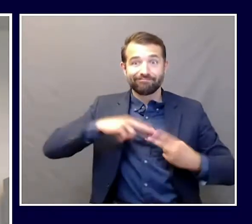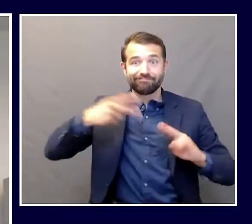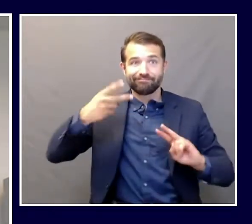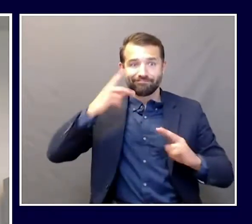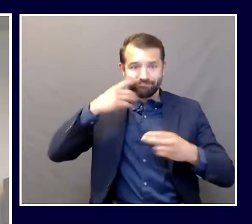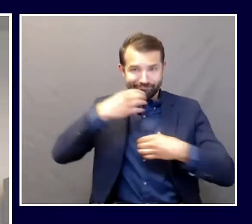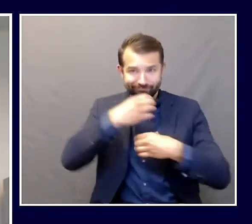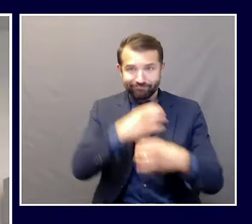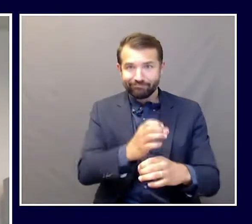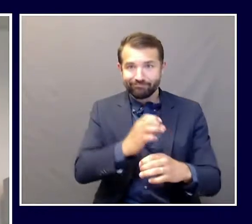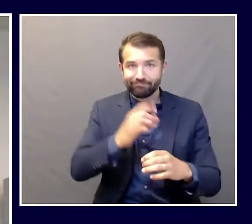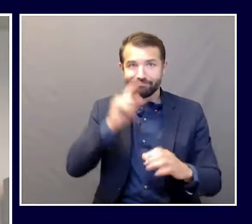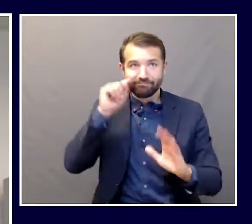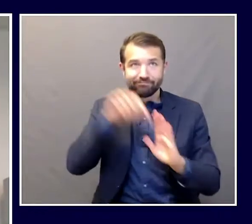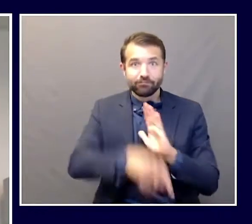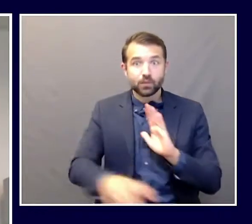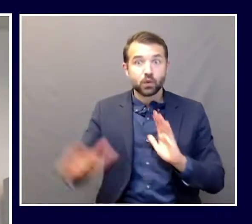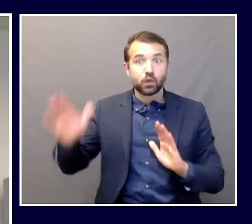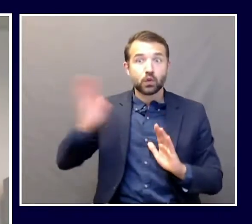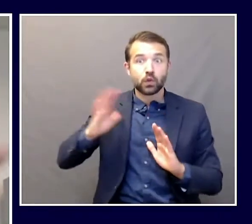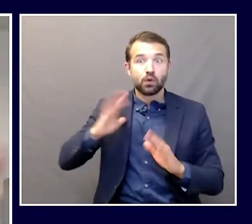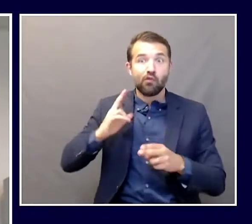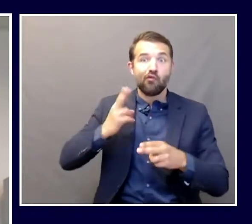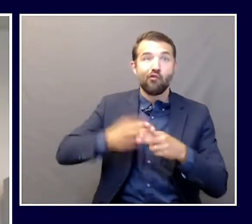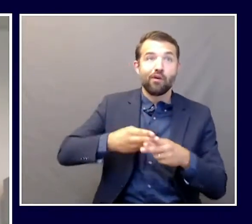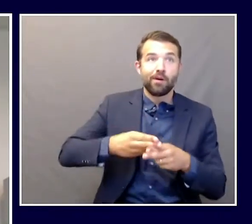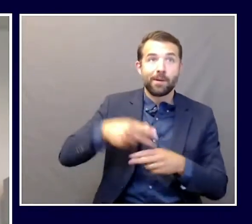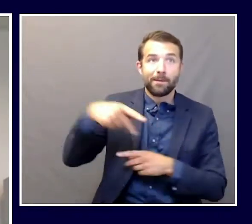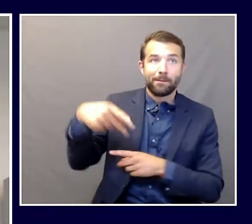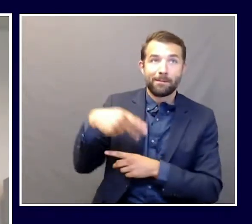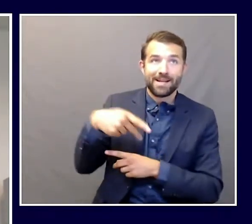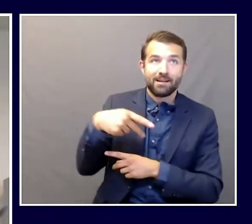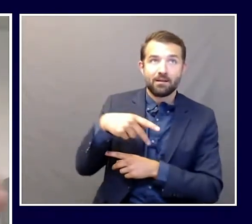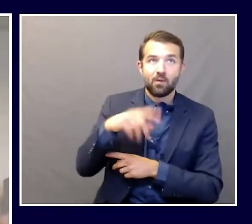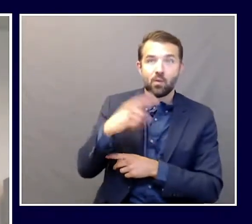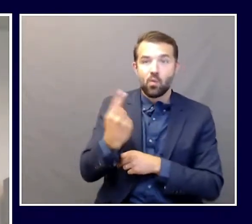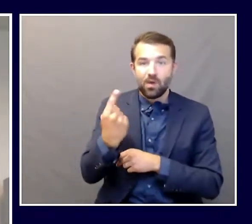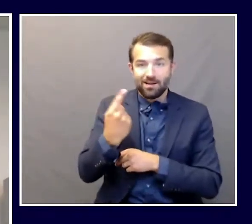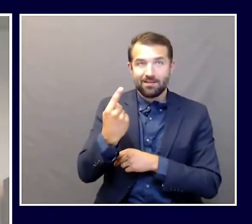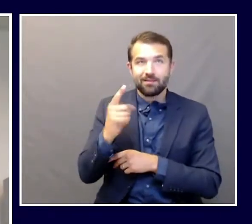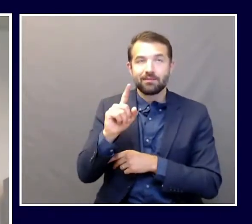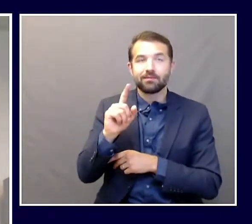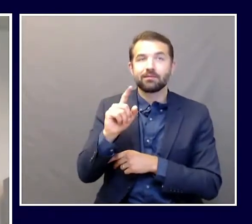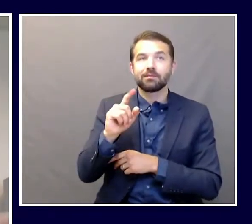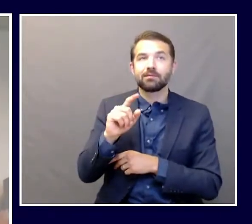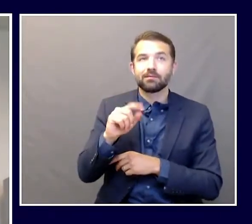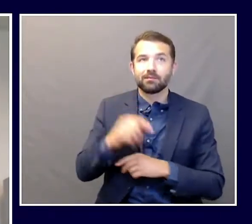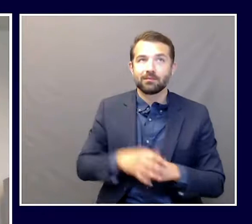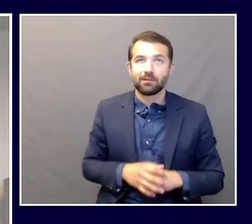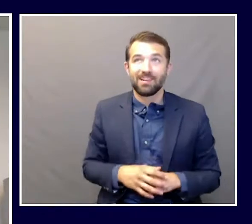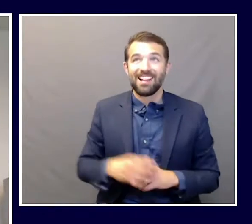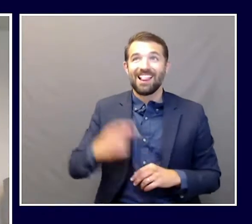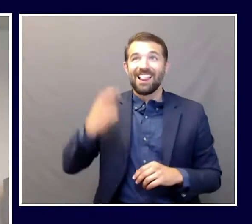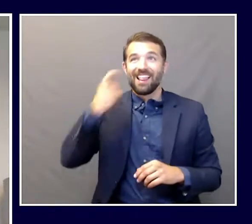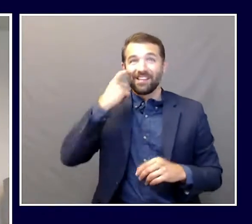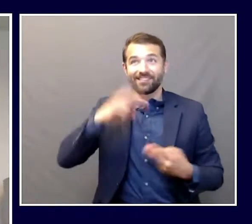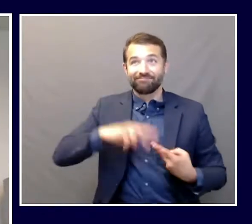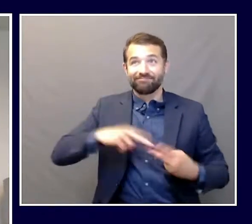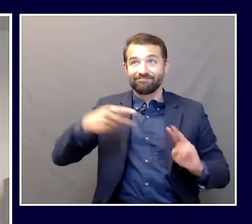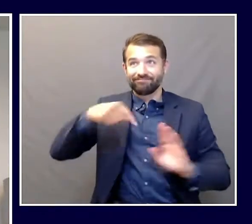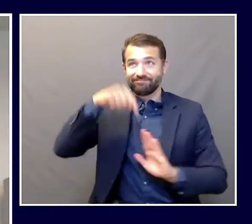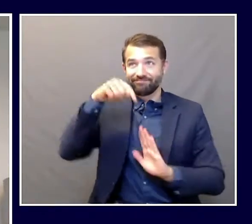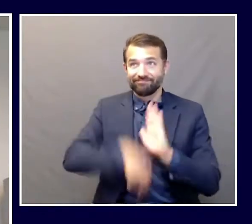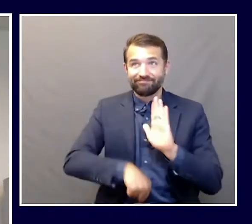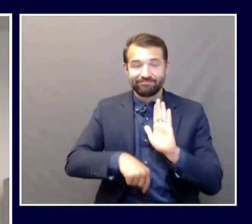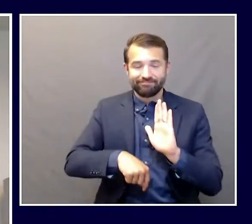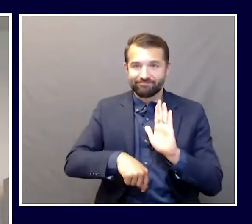not detect any in the batch of samples that we genetically analyzed. Does not mean it's not out there. It most definitely is, but